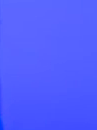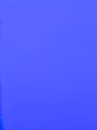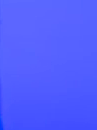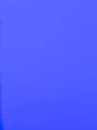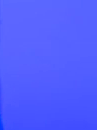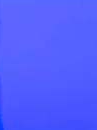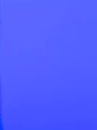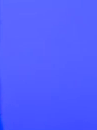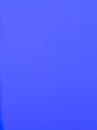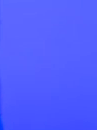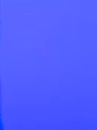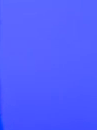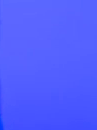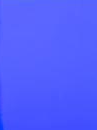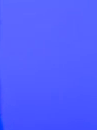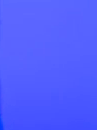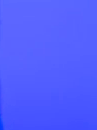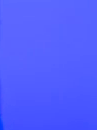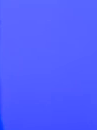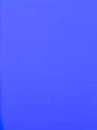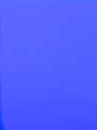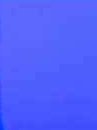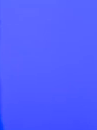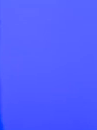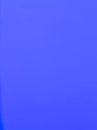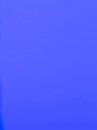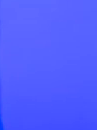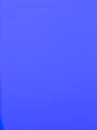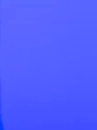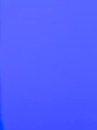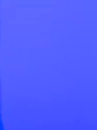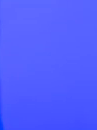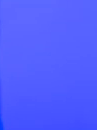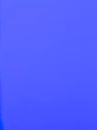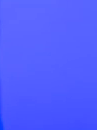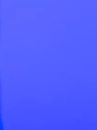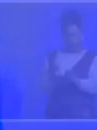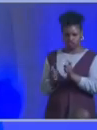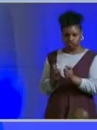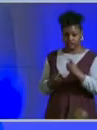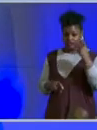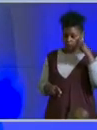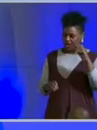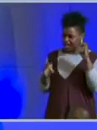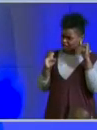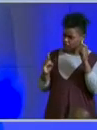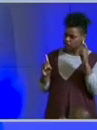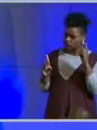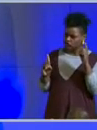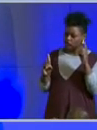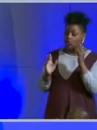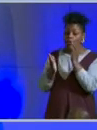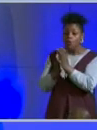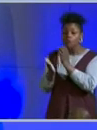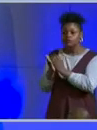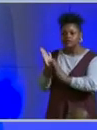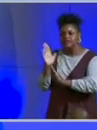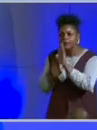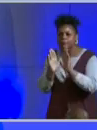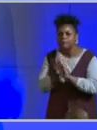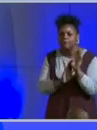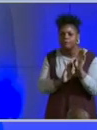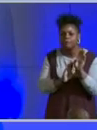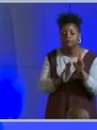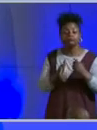here today to lead a discussion about a bold vision for education and workforce development. I'd like to start